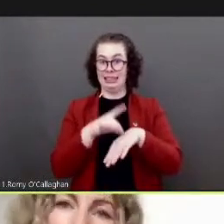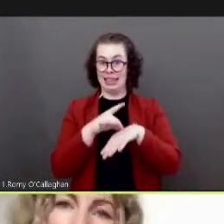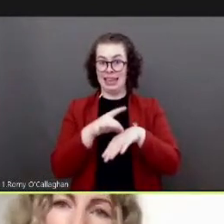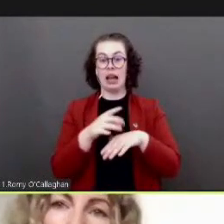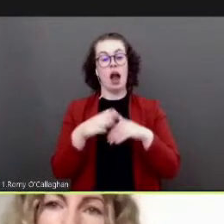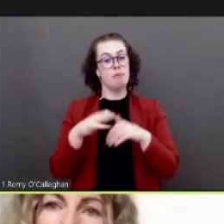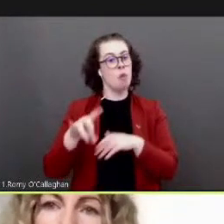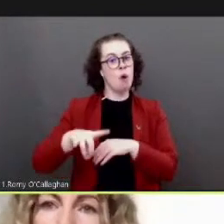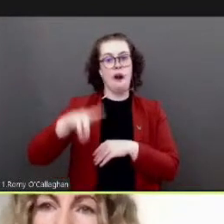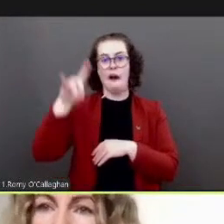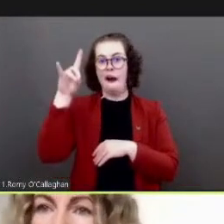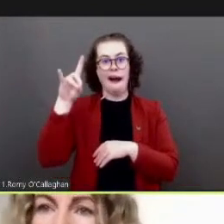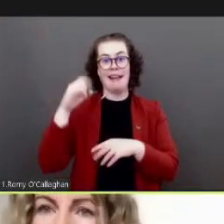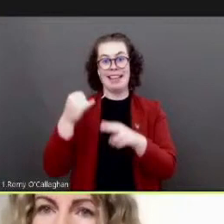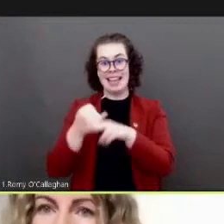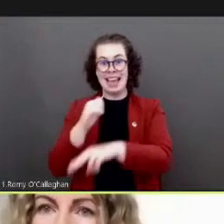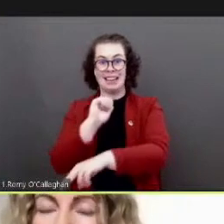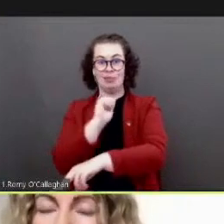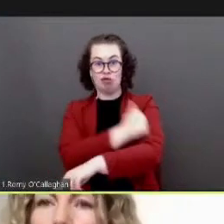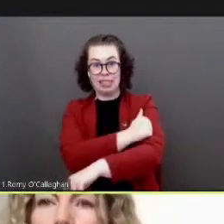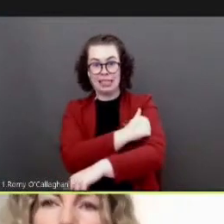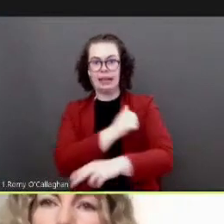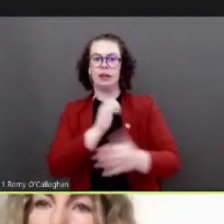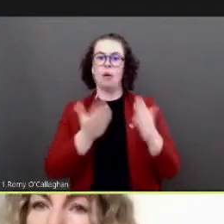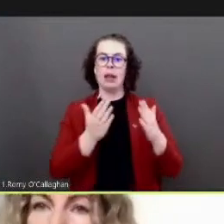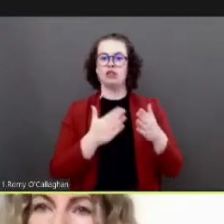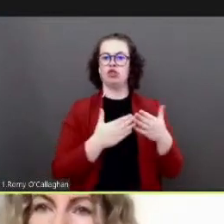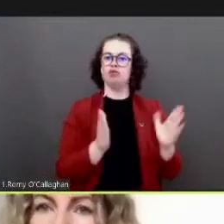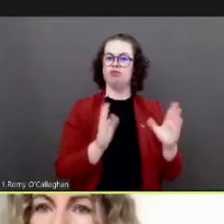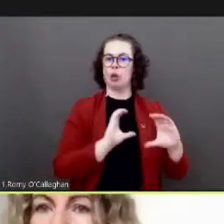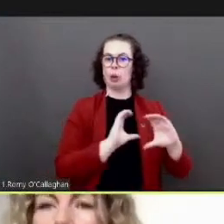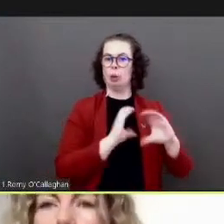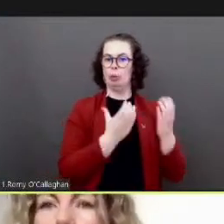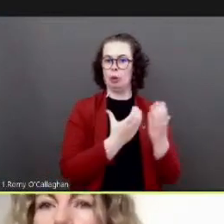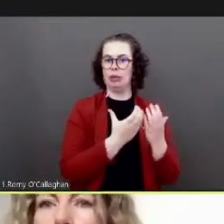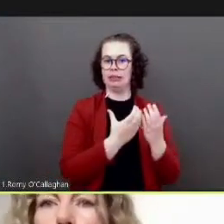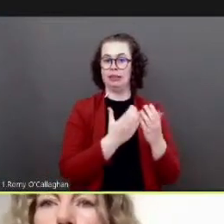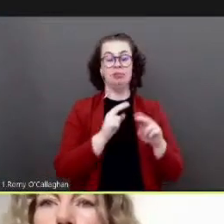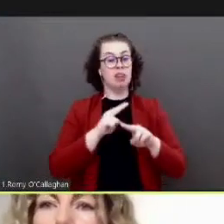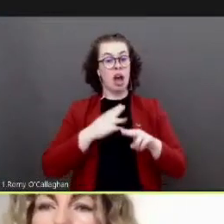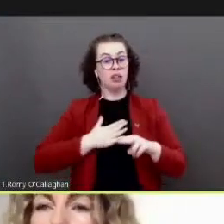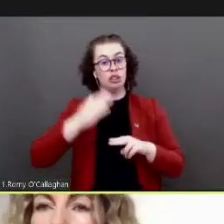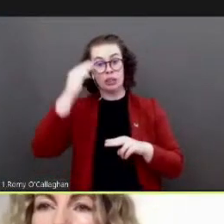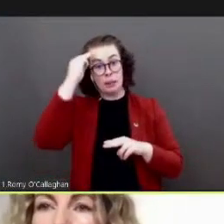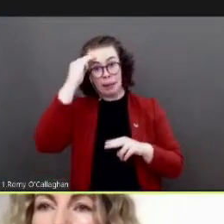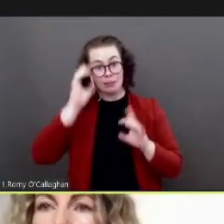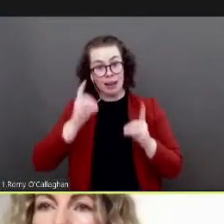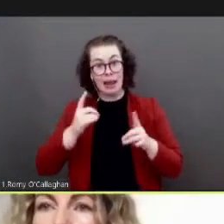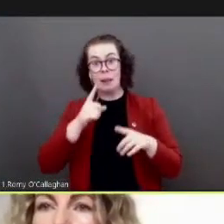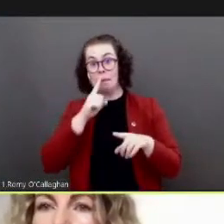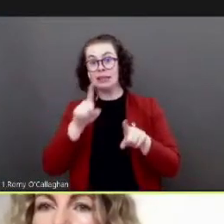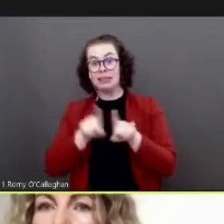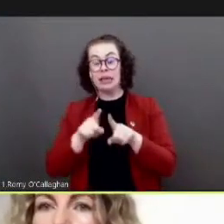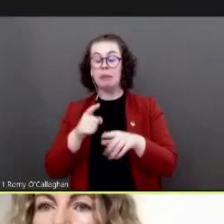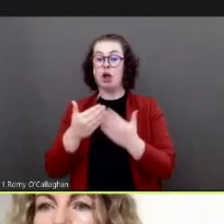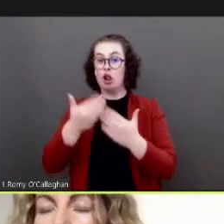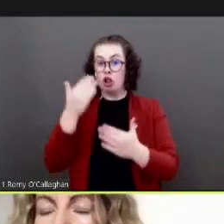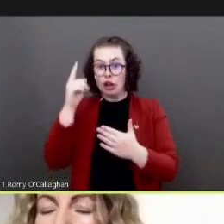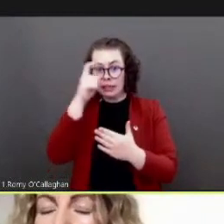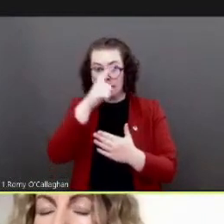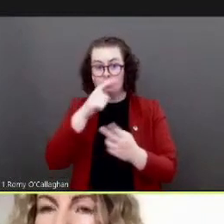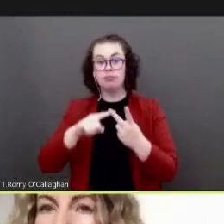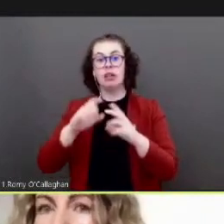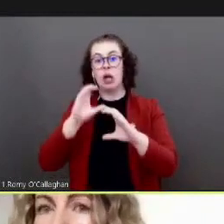in custody than what they are in the general public. Not just mental health difficulties, but learning and communication difficulties